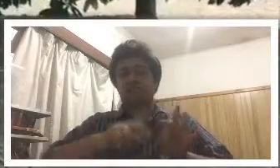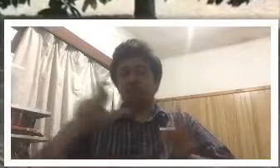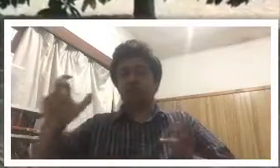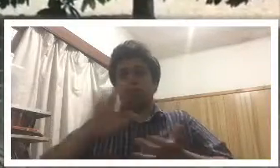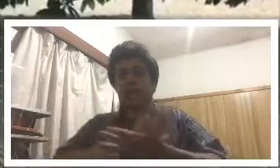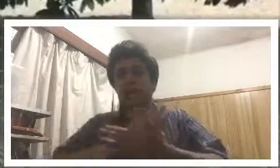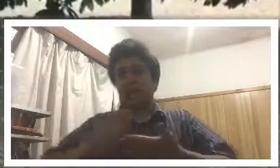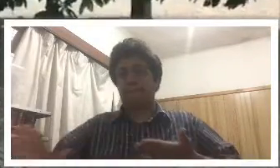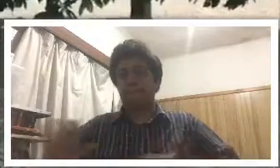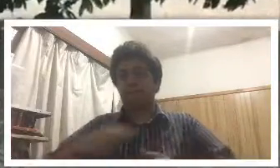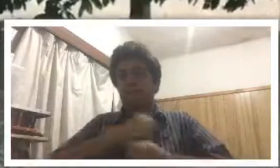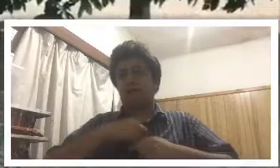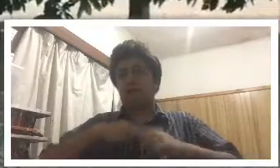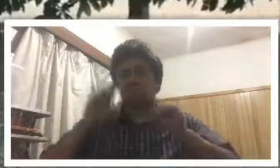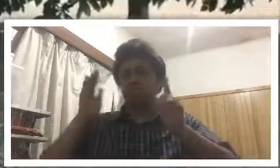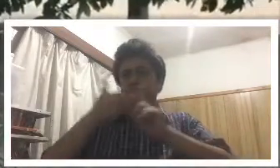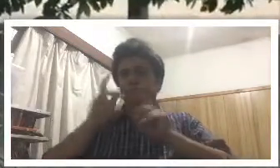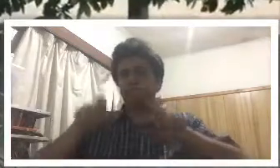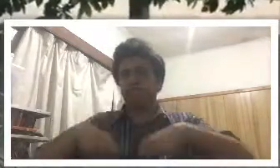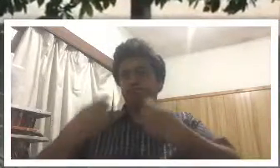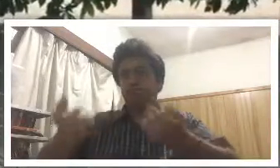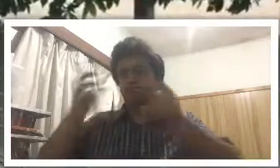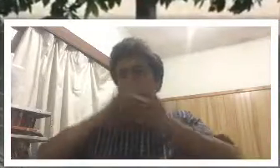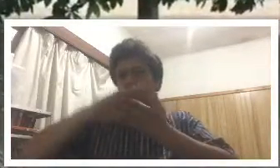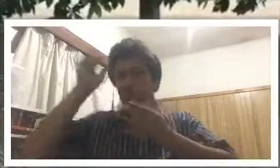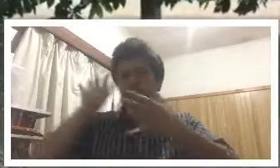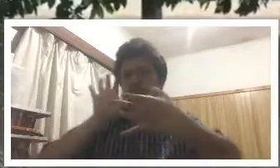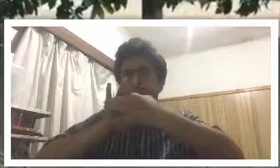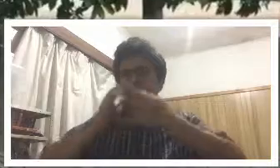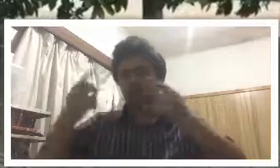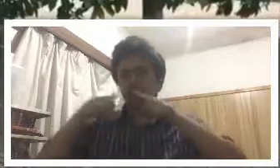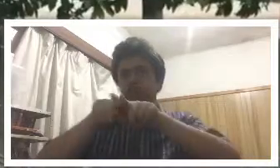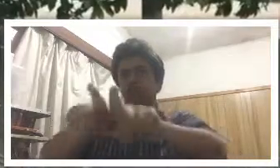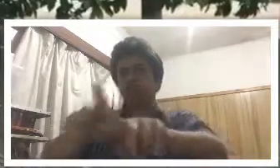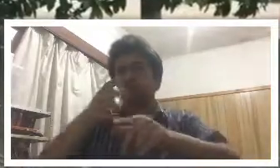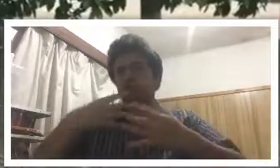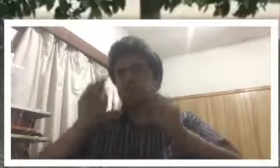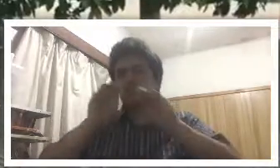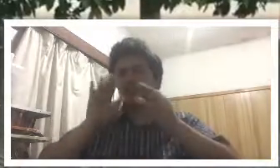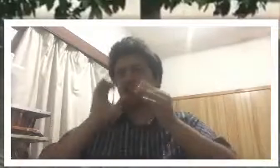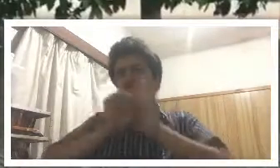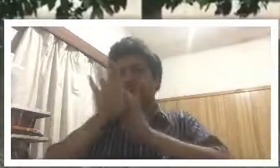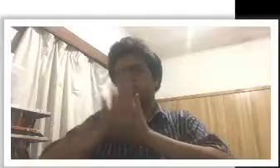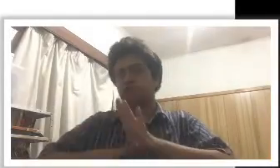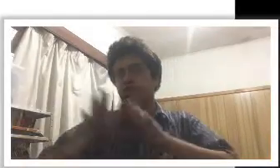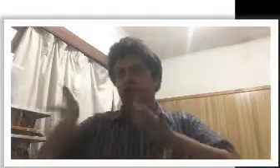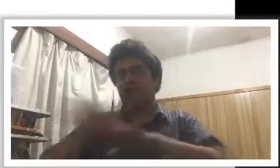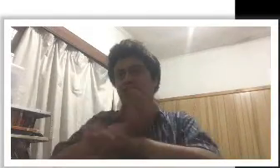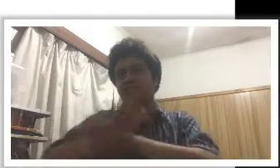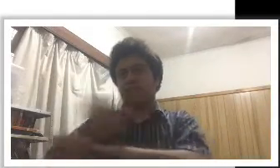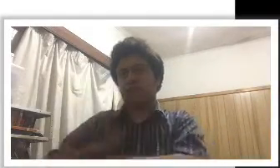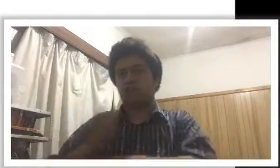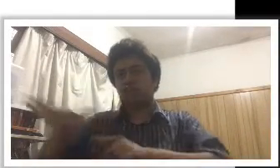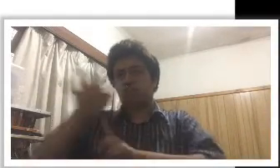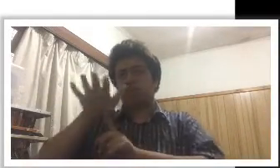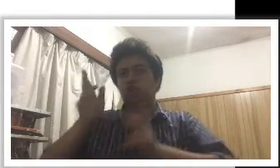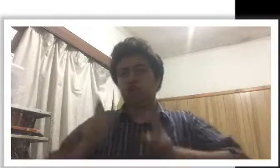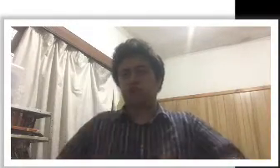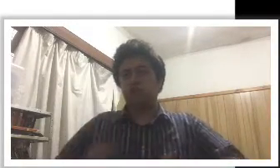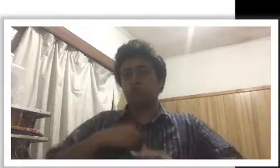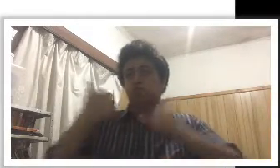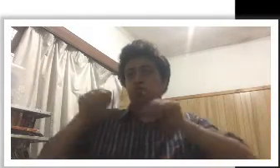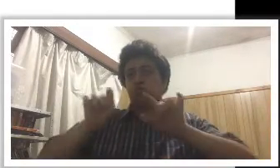Victoria Harmony, we aim to provide our students with an engaging and interactive way to teach the curriculum. The